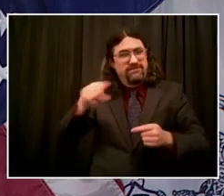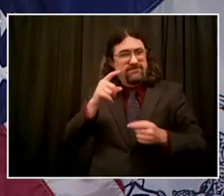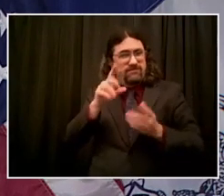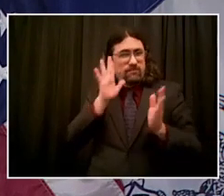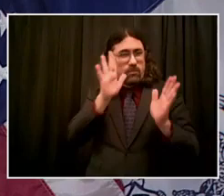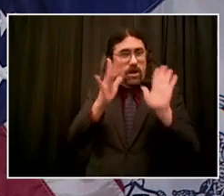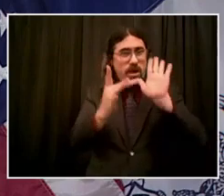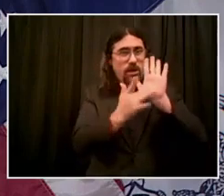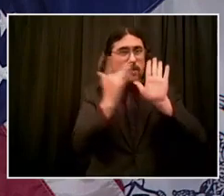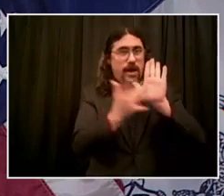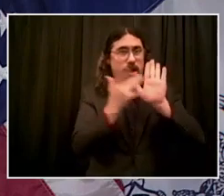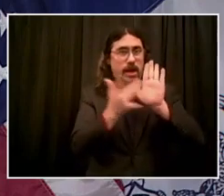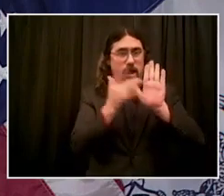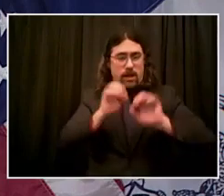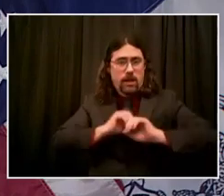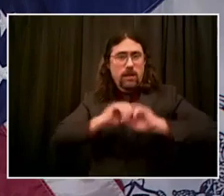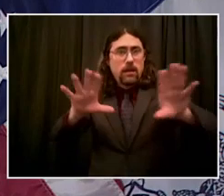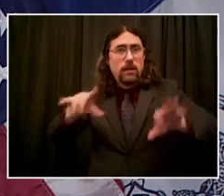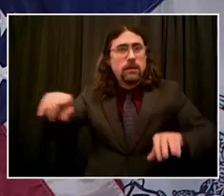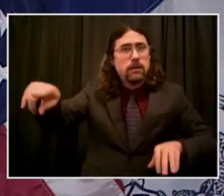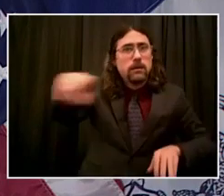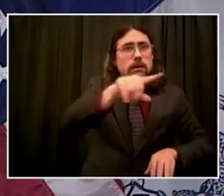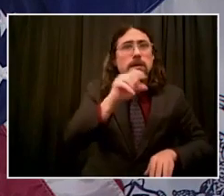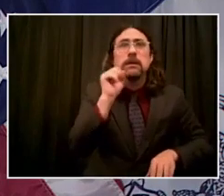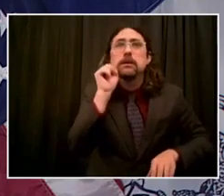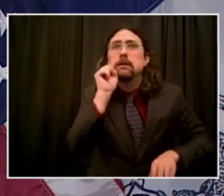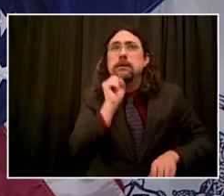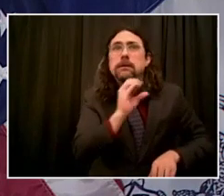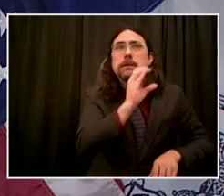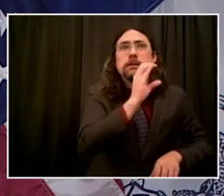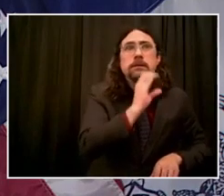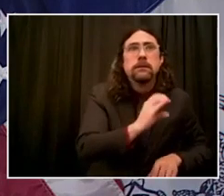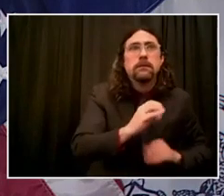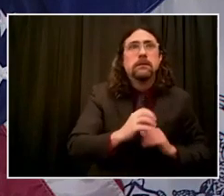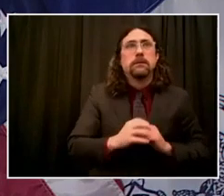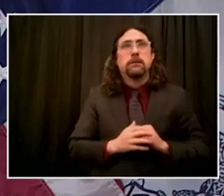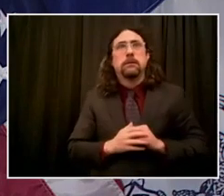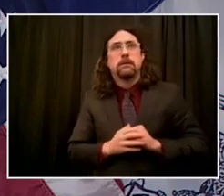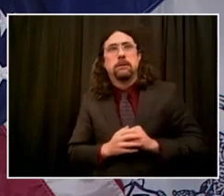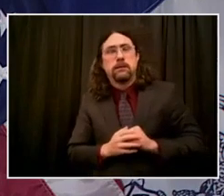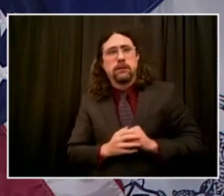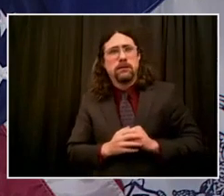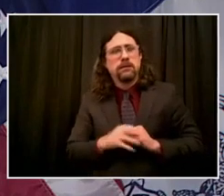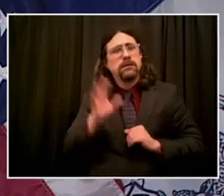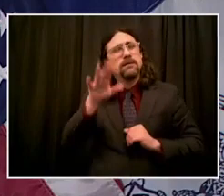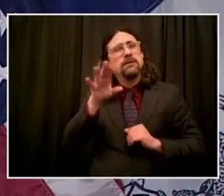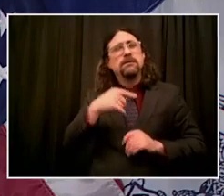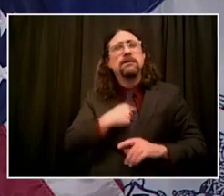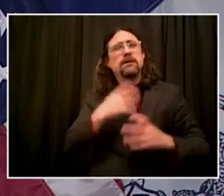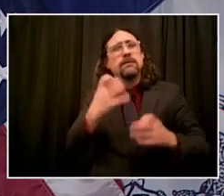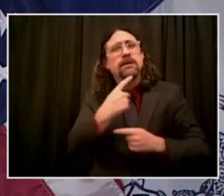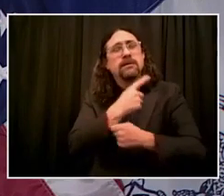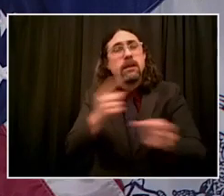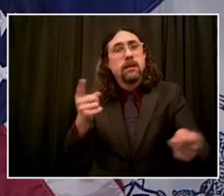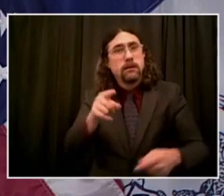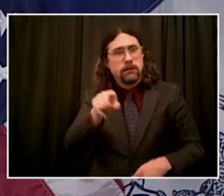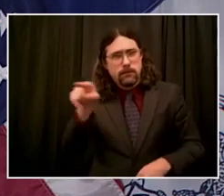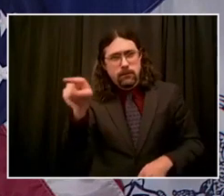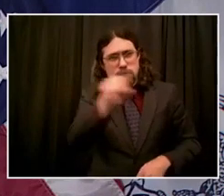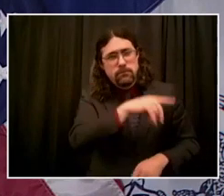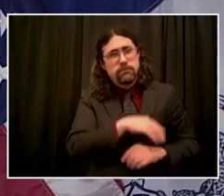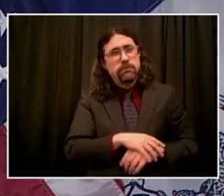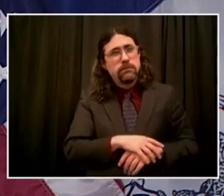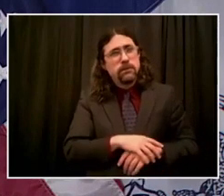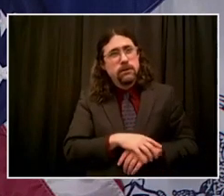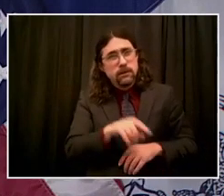you. We're getting them those tablets so that they can be connected and get the help they need. Our message to New Yorkers who have been hungry is,